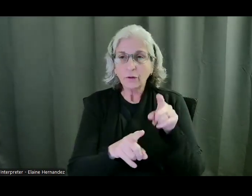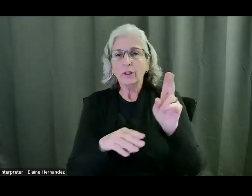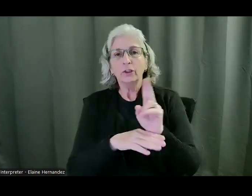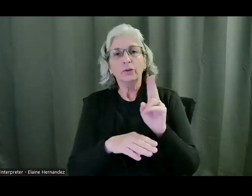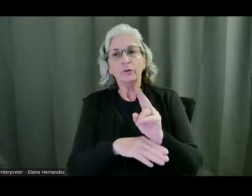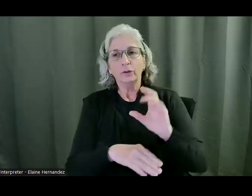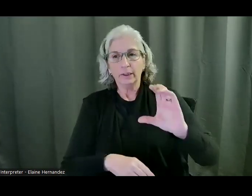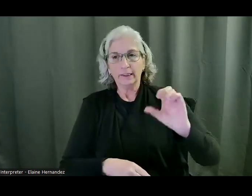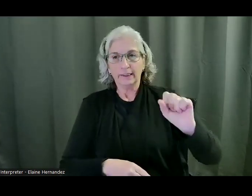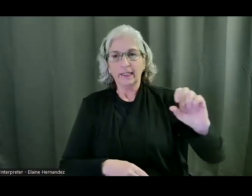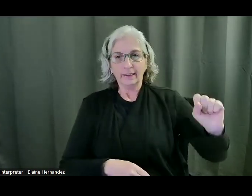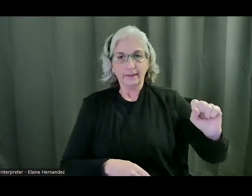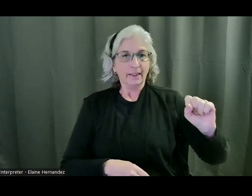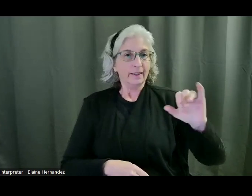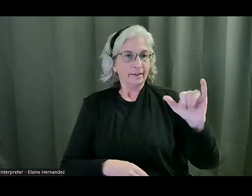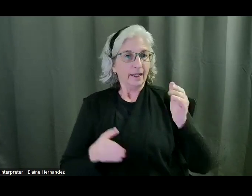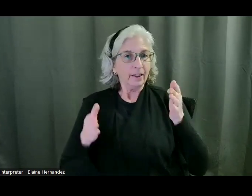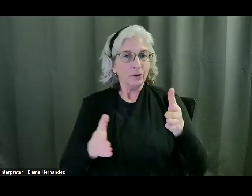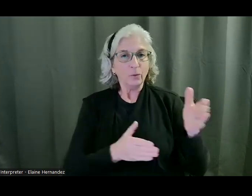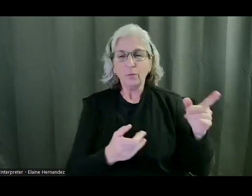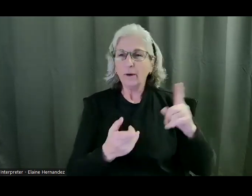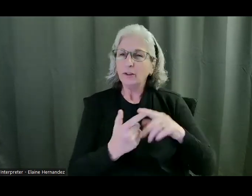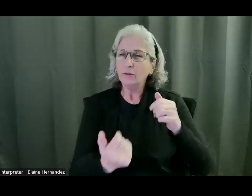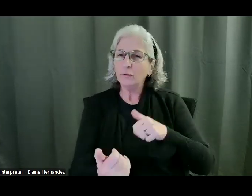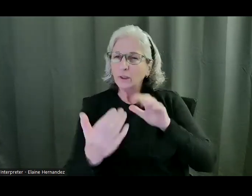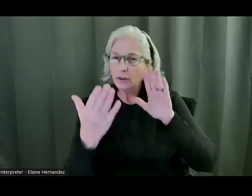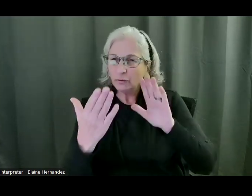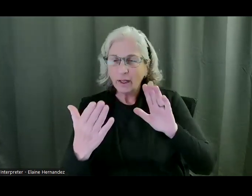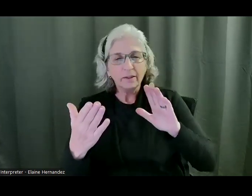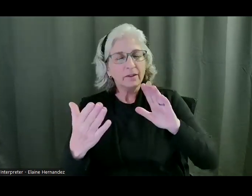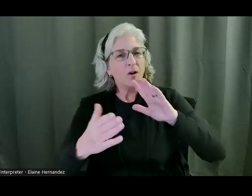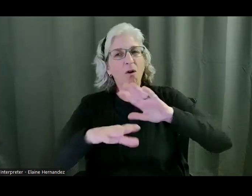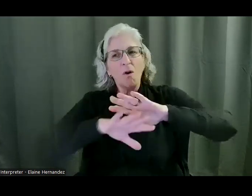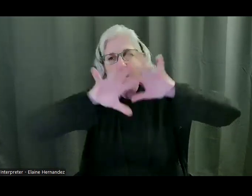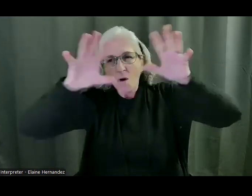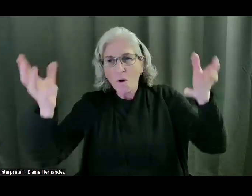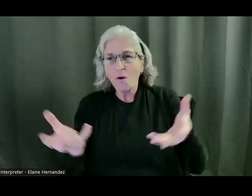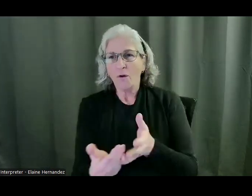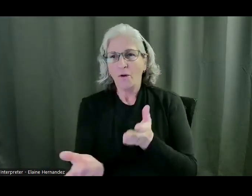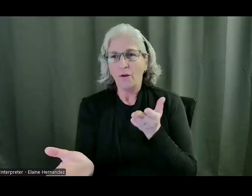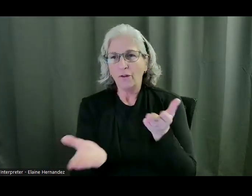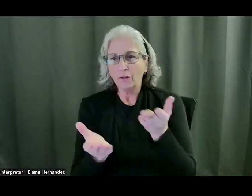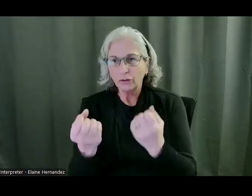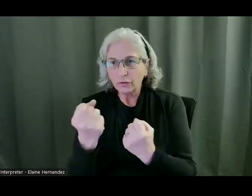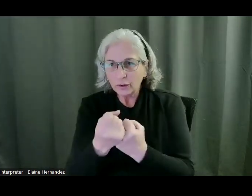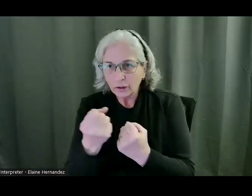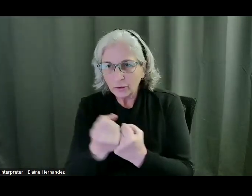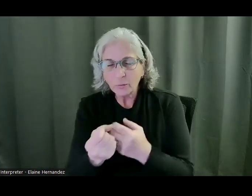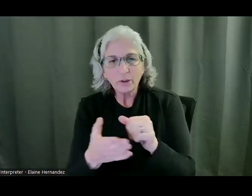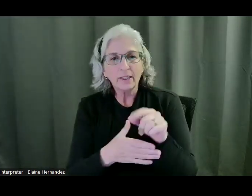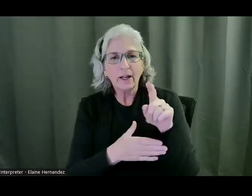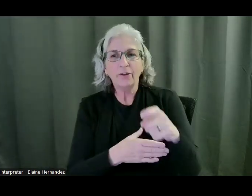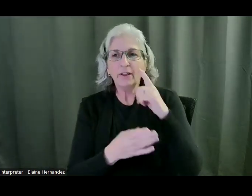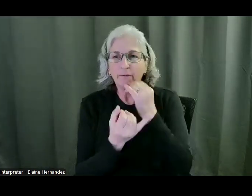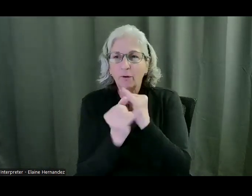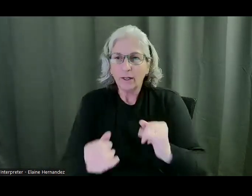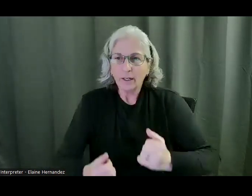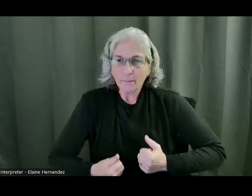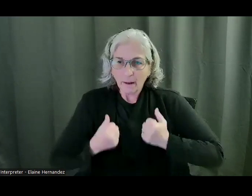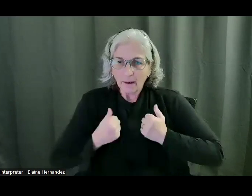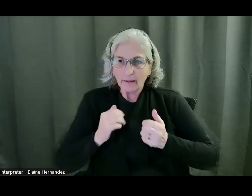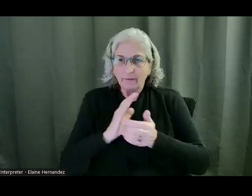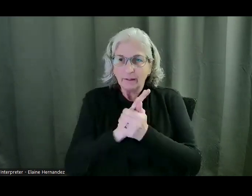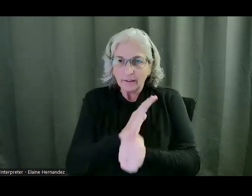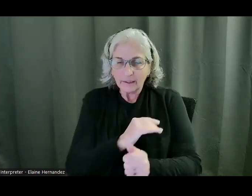a way to address, again, kind of those wraparound support needs as it related to independent living skills, life